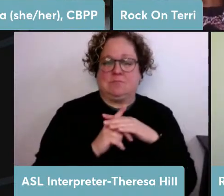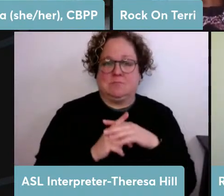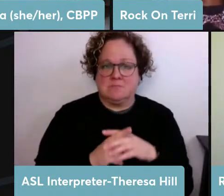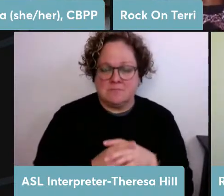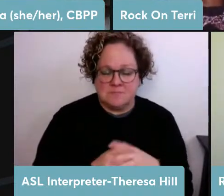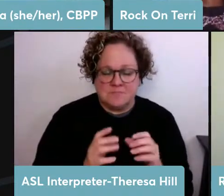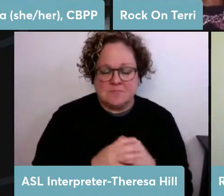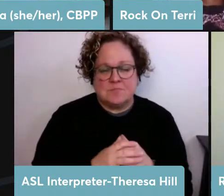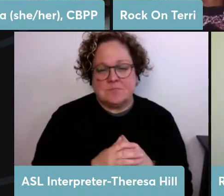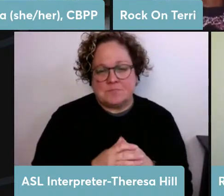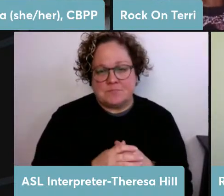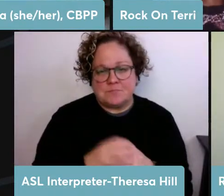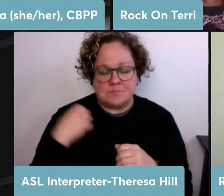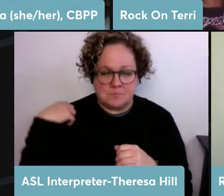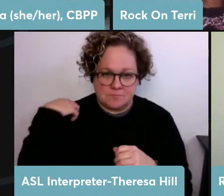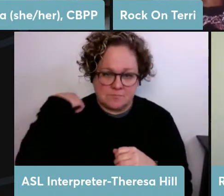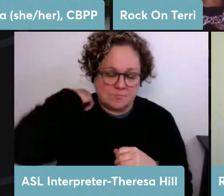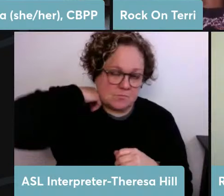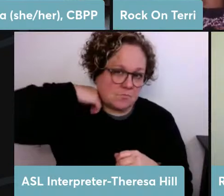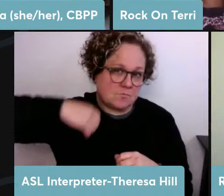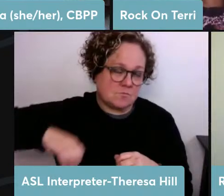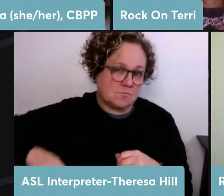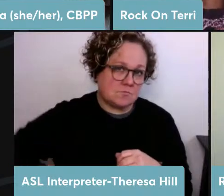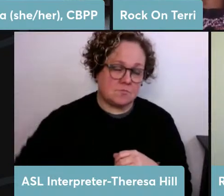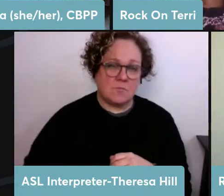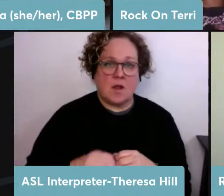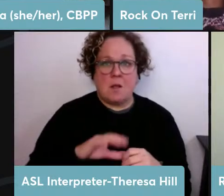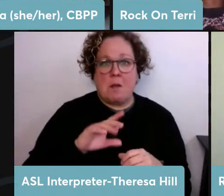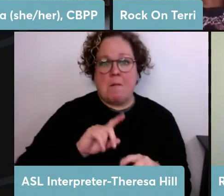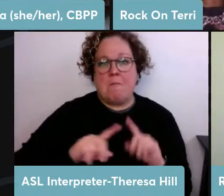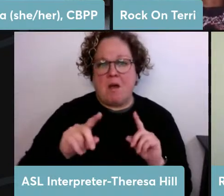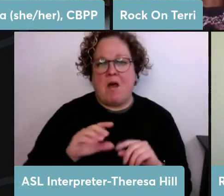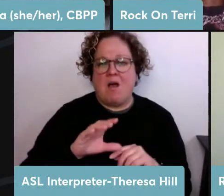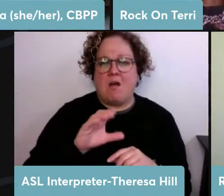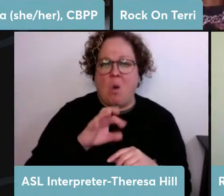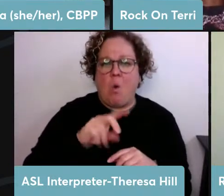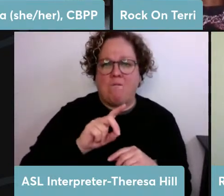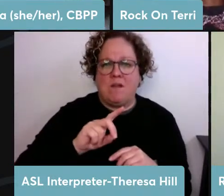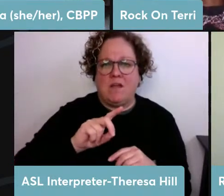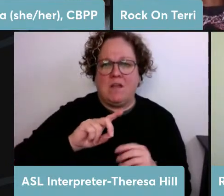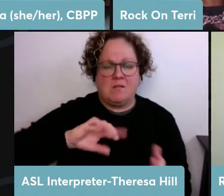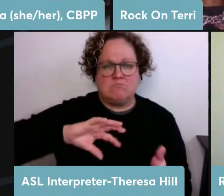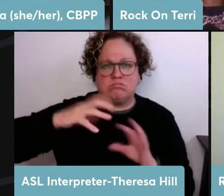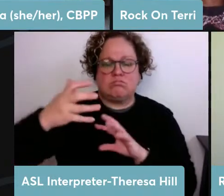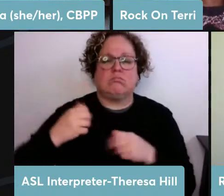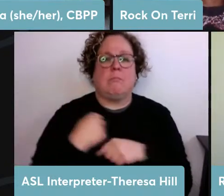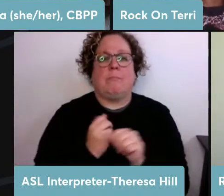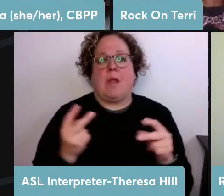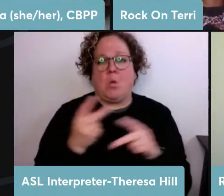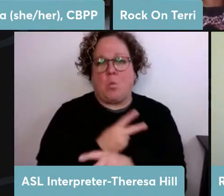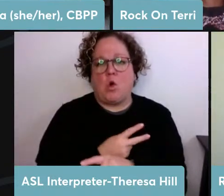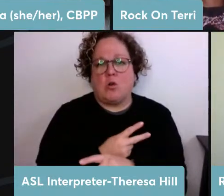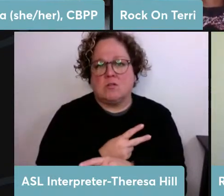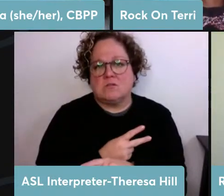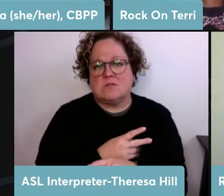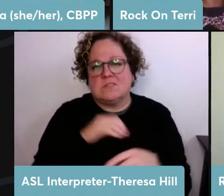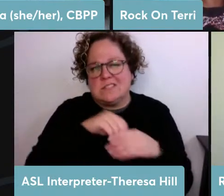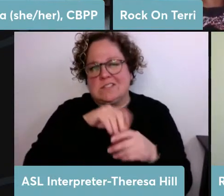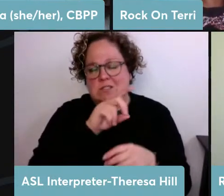emergency. The pandemic exacerbated the existing housing crisis in Detroit. But I would